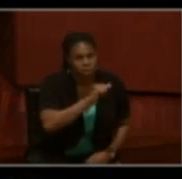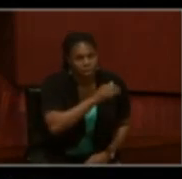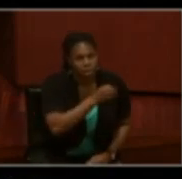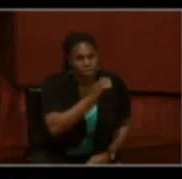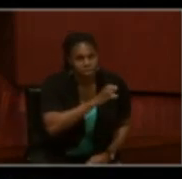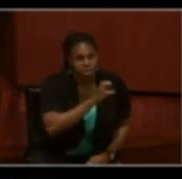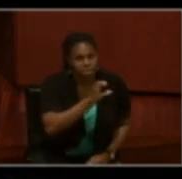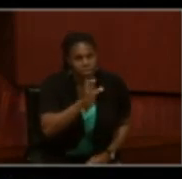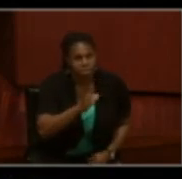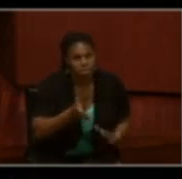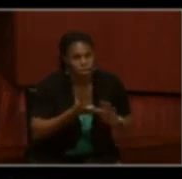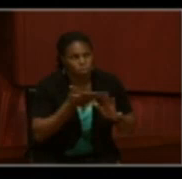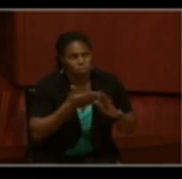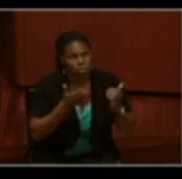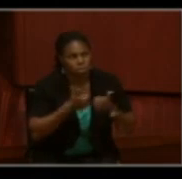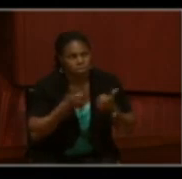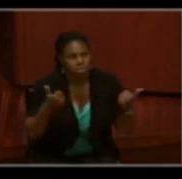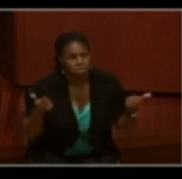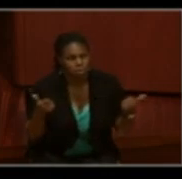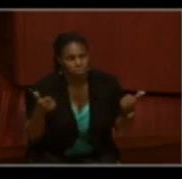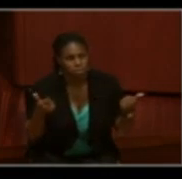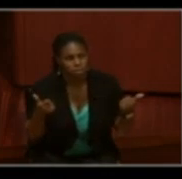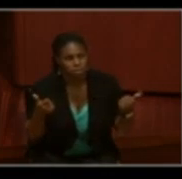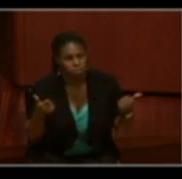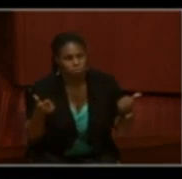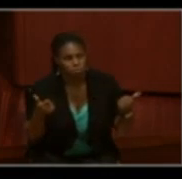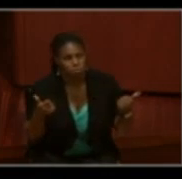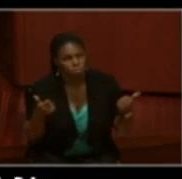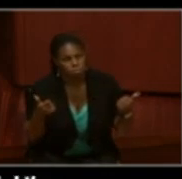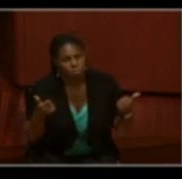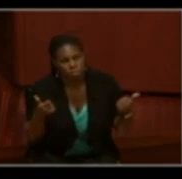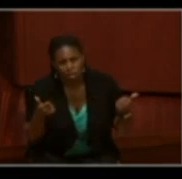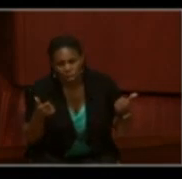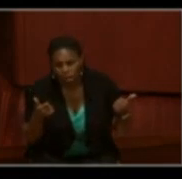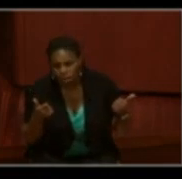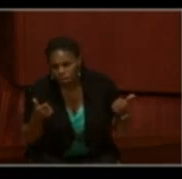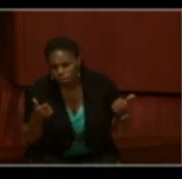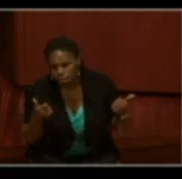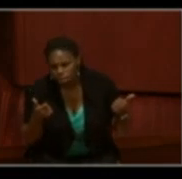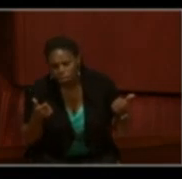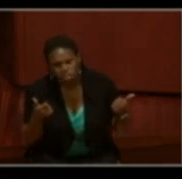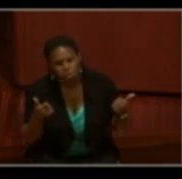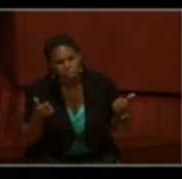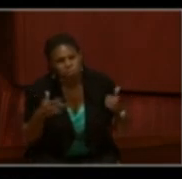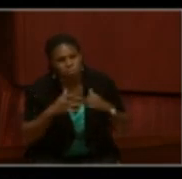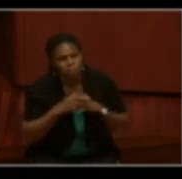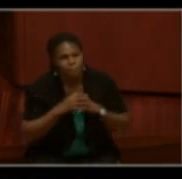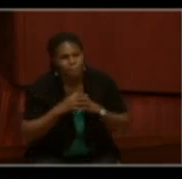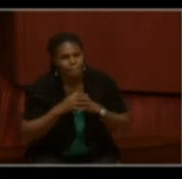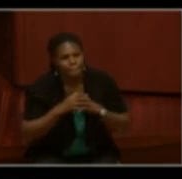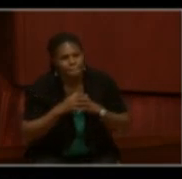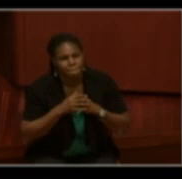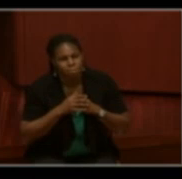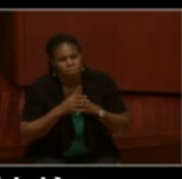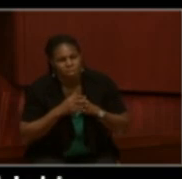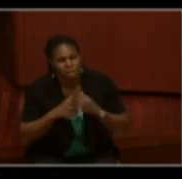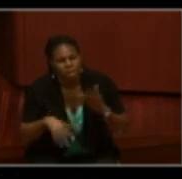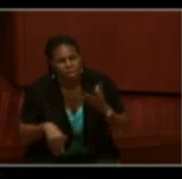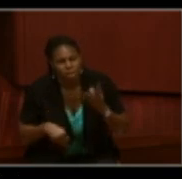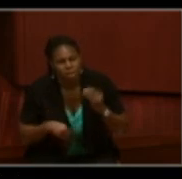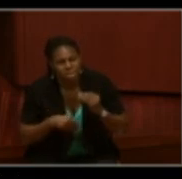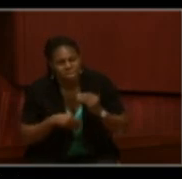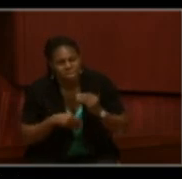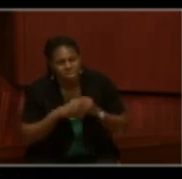operated separately from each other, although they were both relief agencies. There are additional records within the